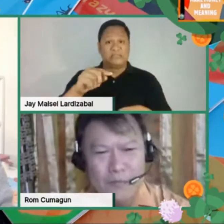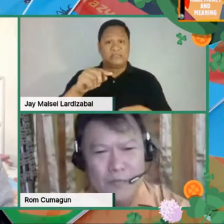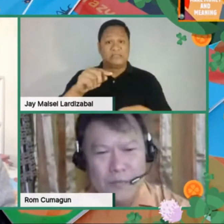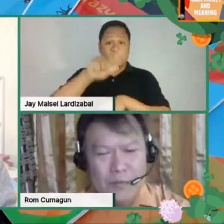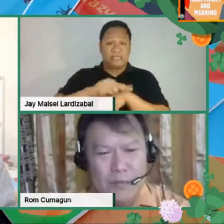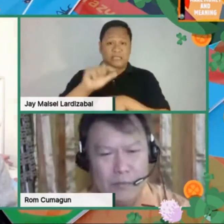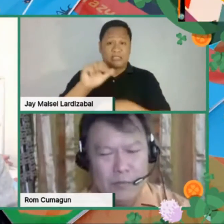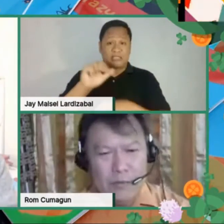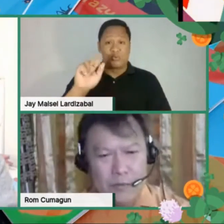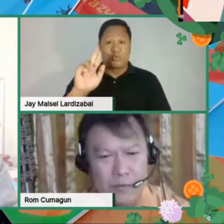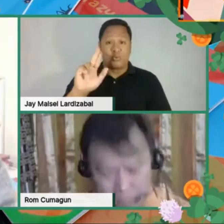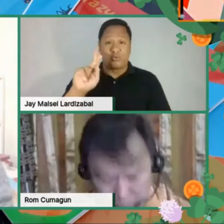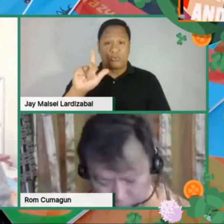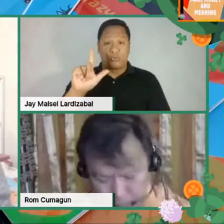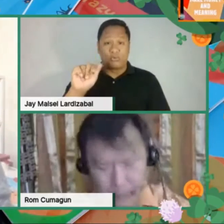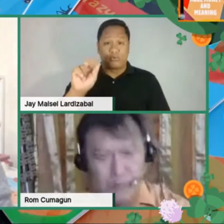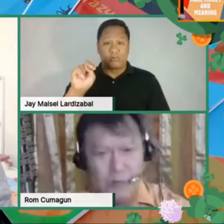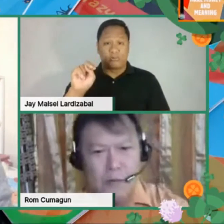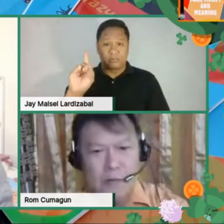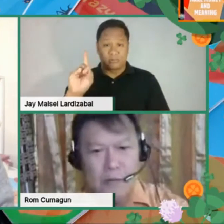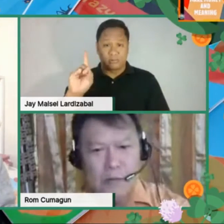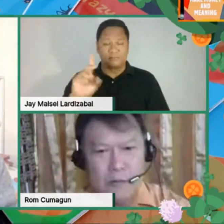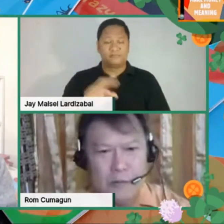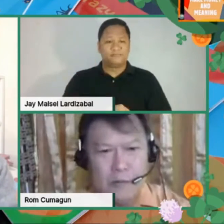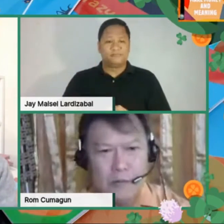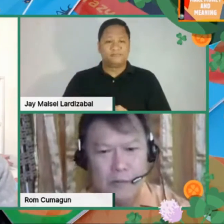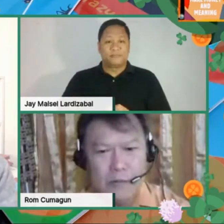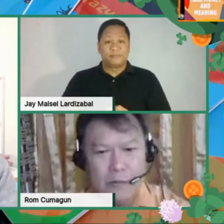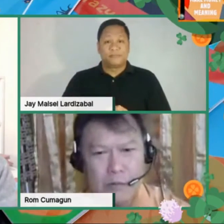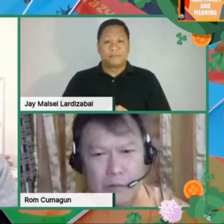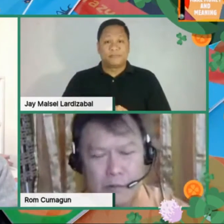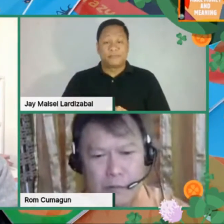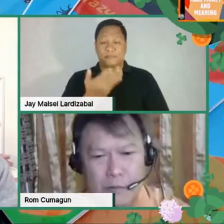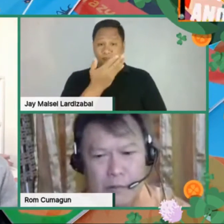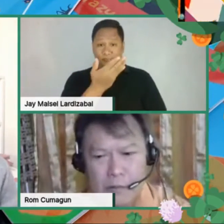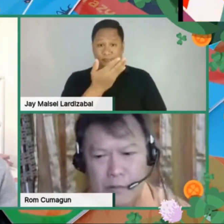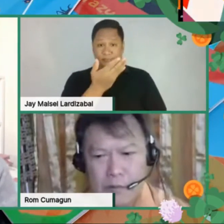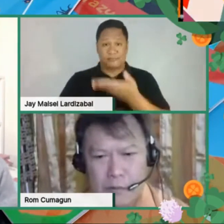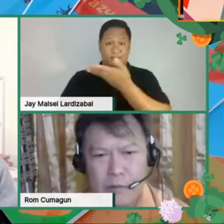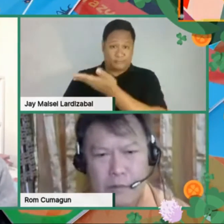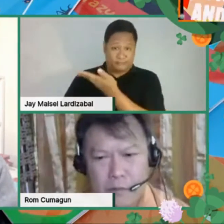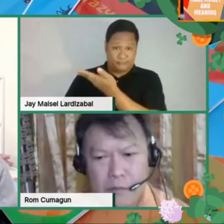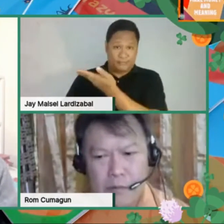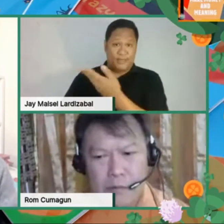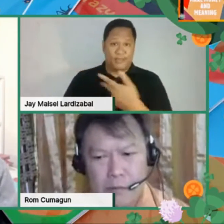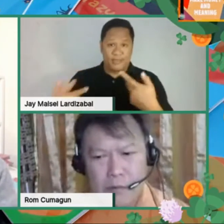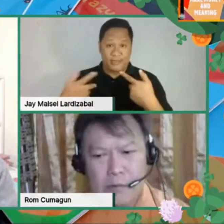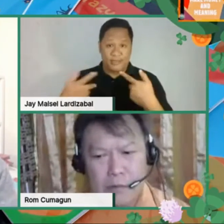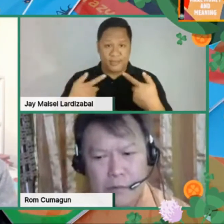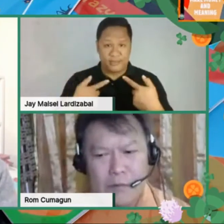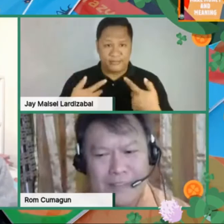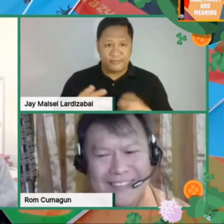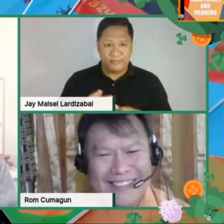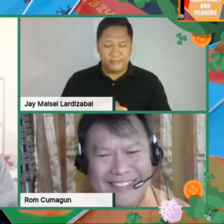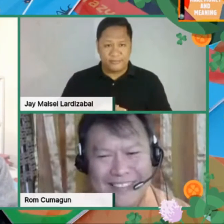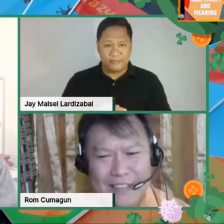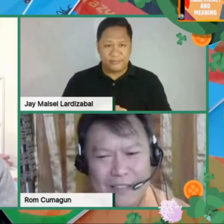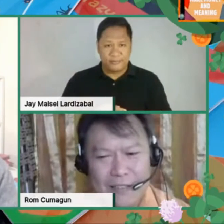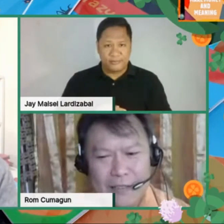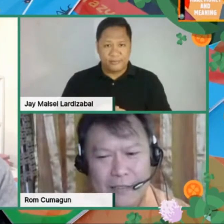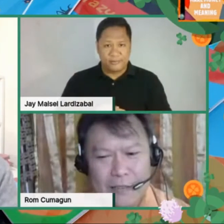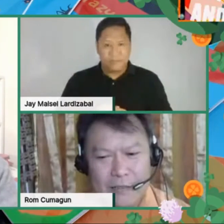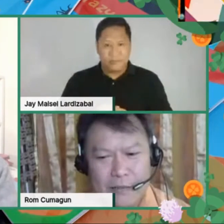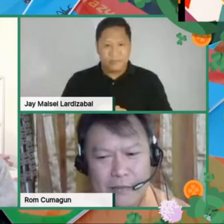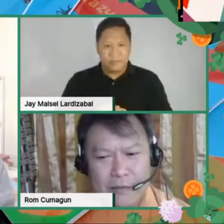Um, so far, we only have, we have already, no, not only, we Mm. already